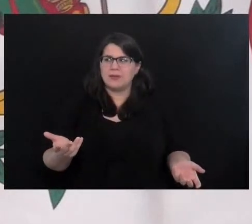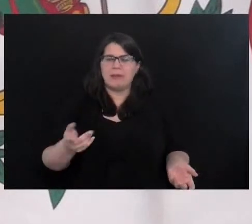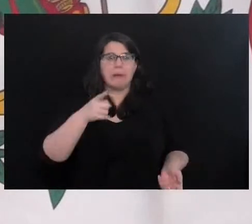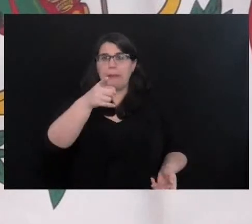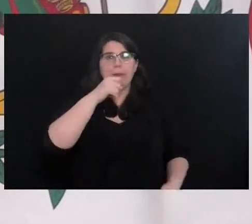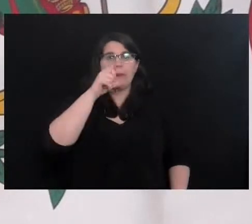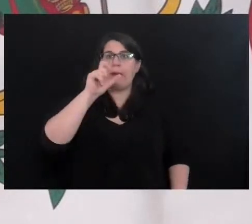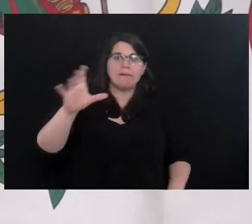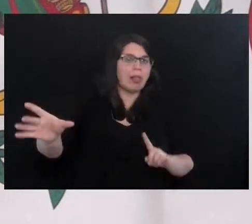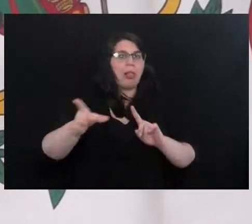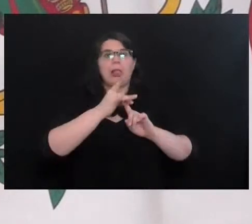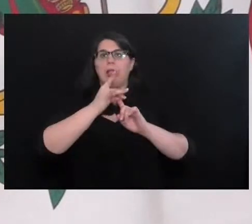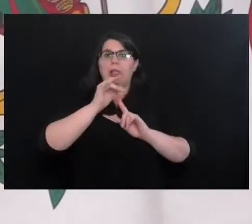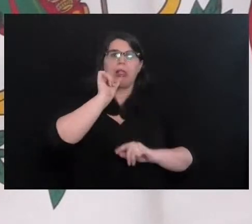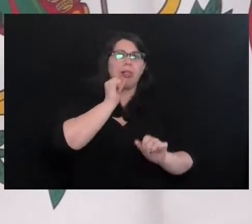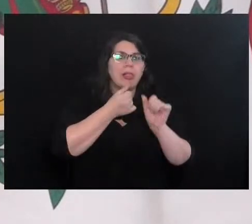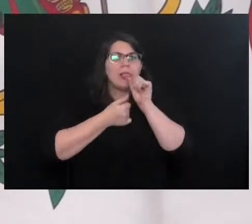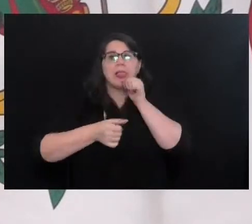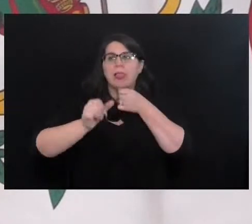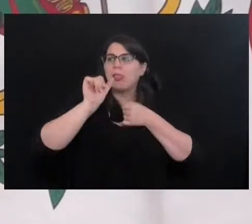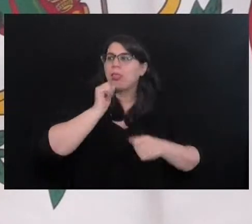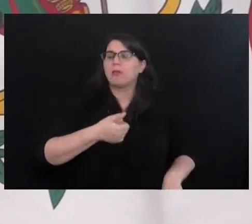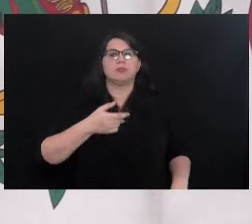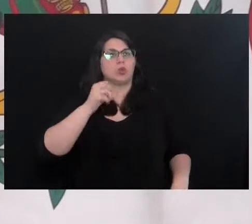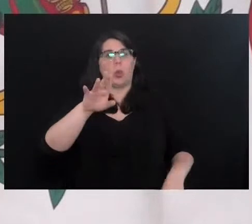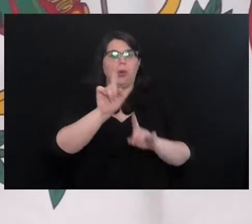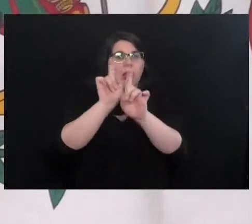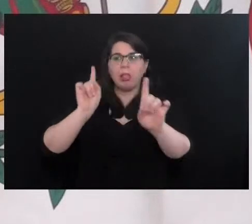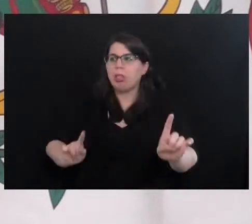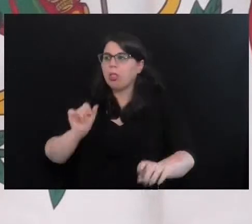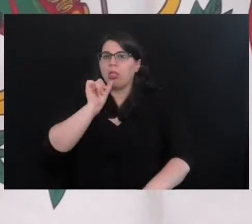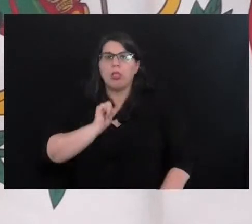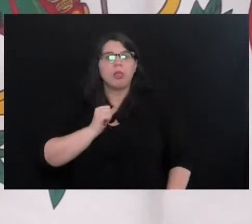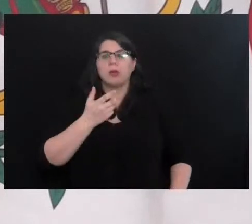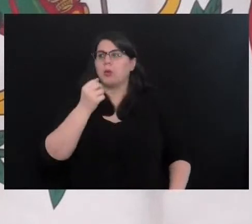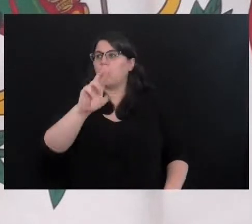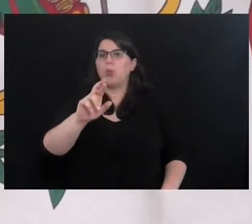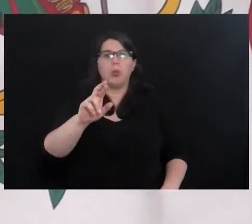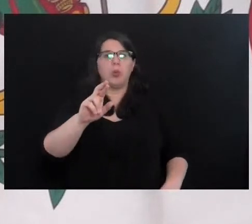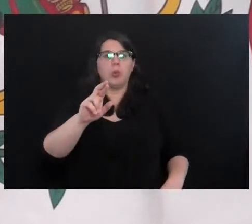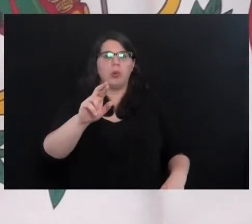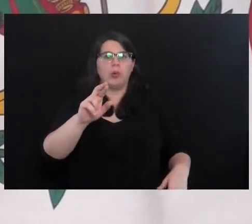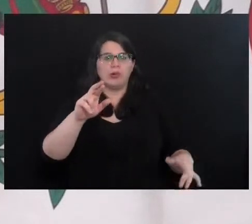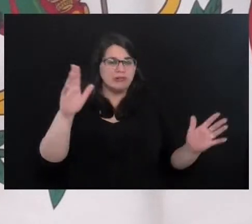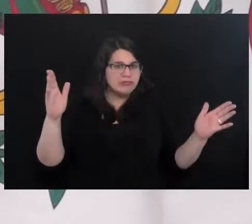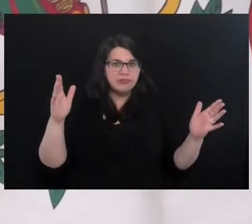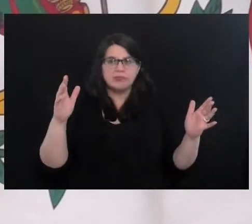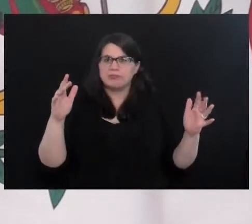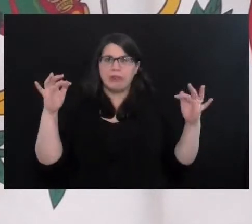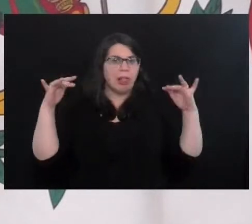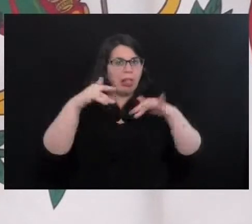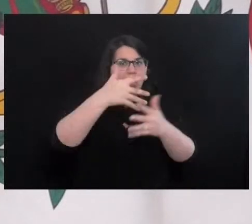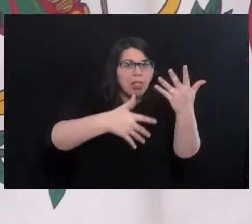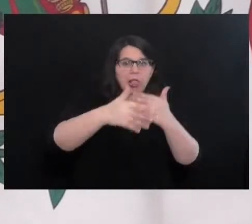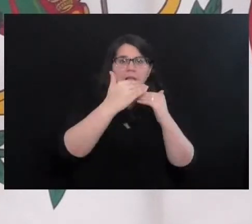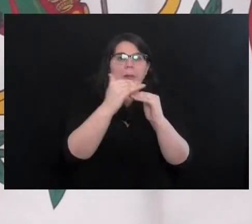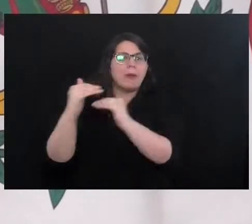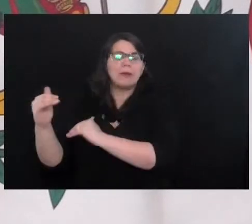suffer through social distancing and limiting on crowds and shutting businesses